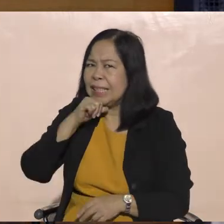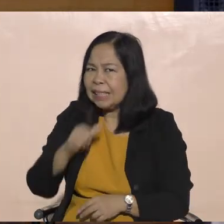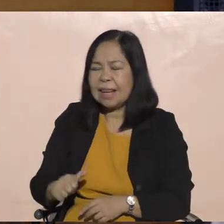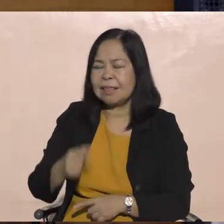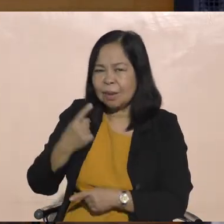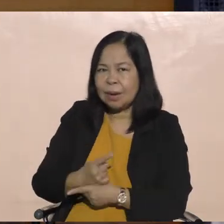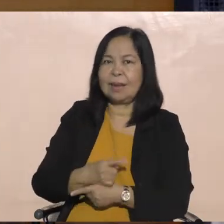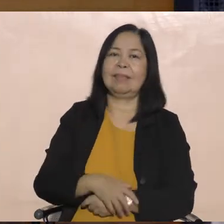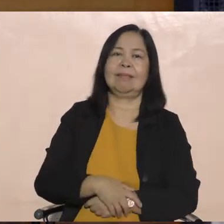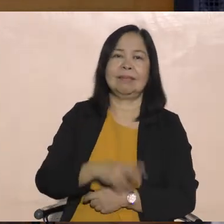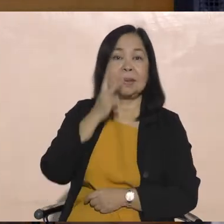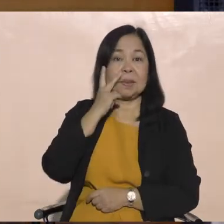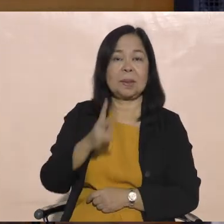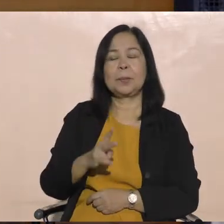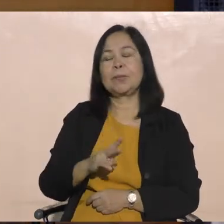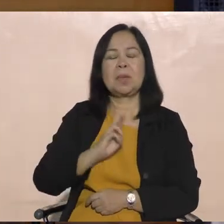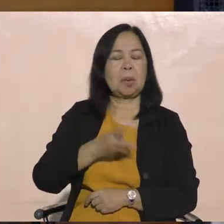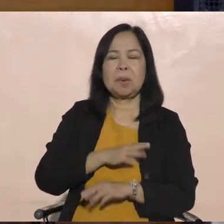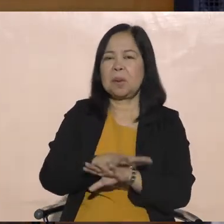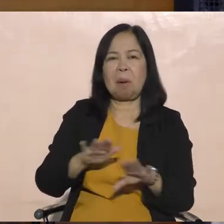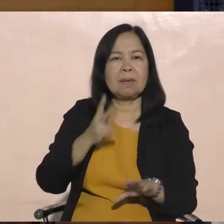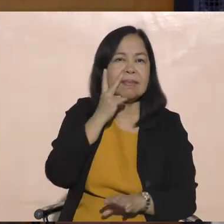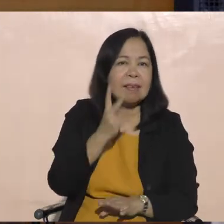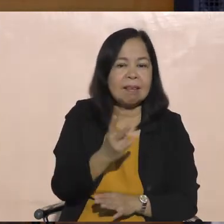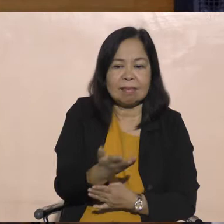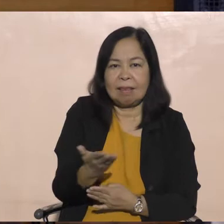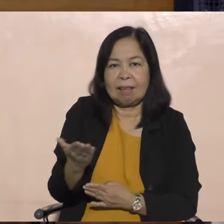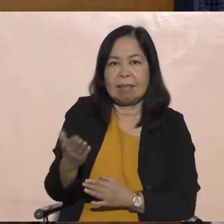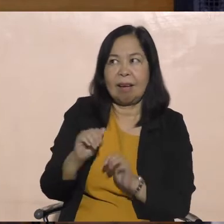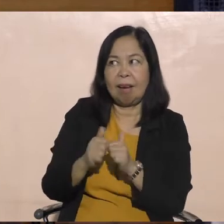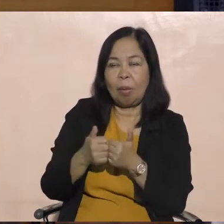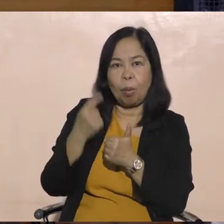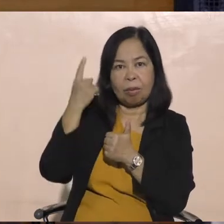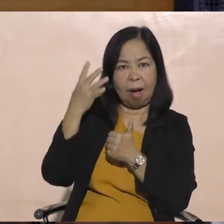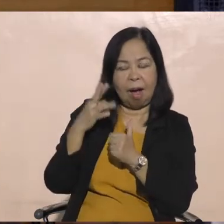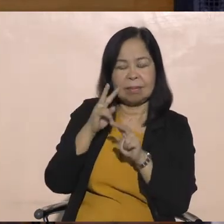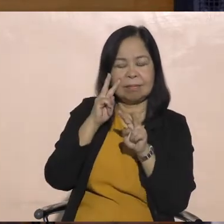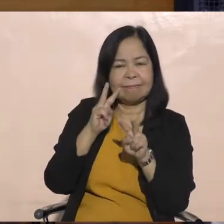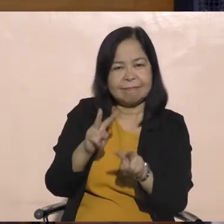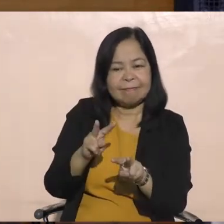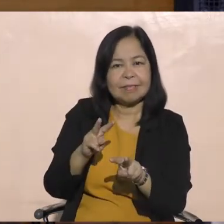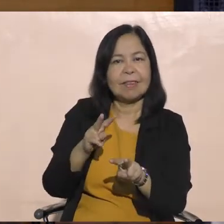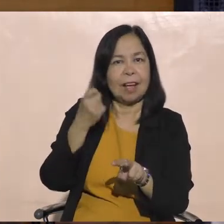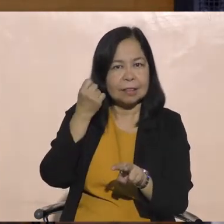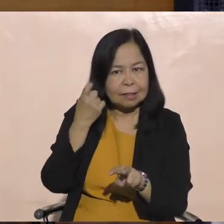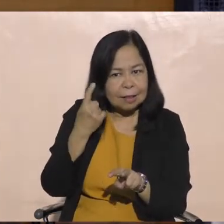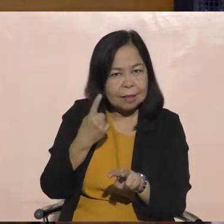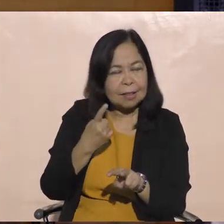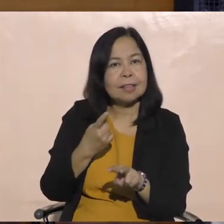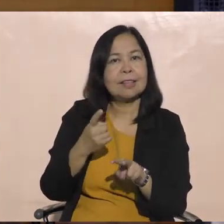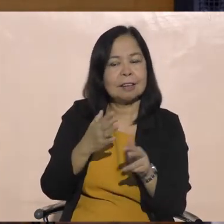surface. We don't see things like how God sees it. In this account, dear brothers and